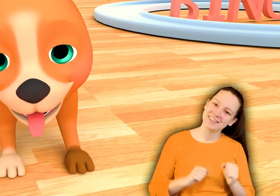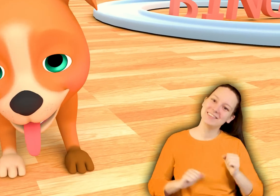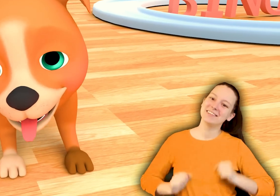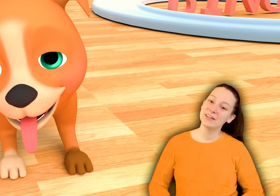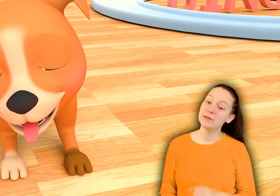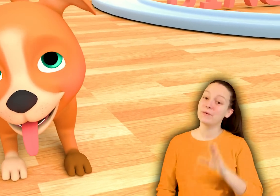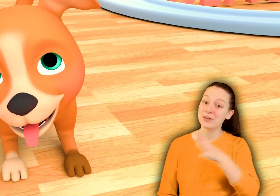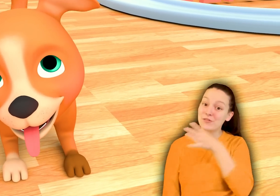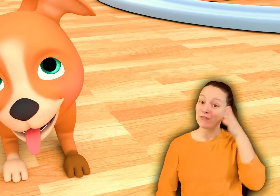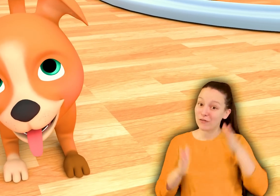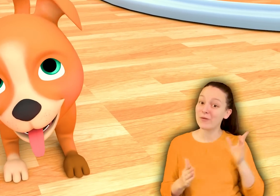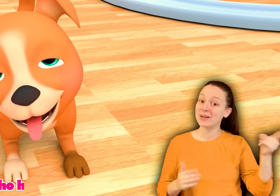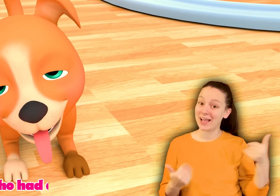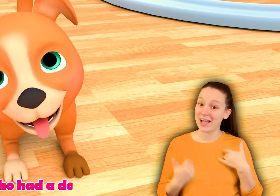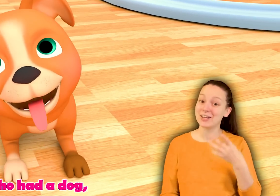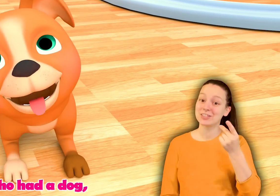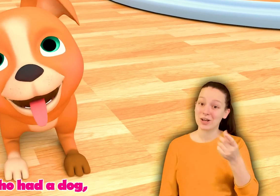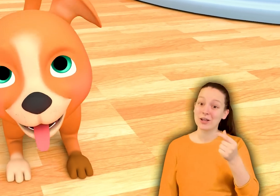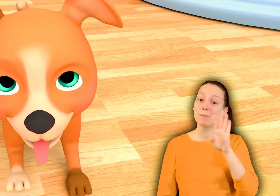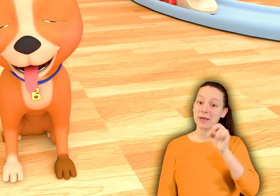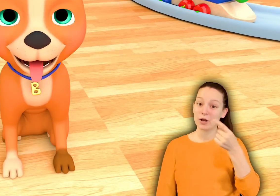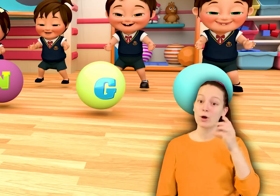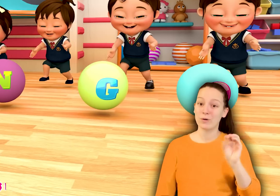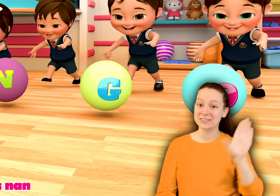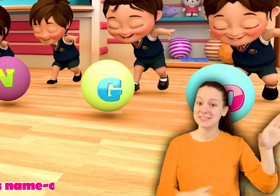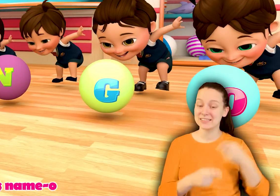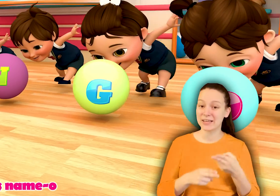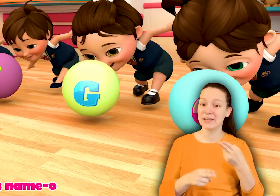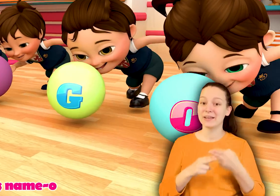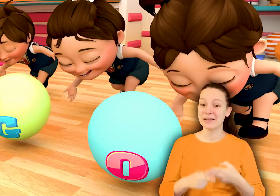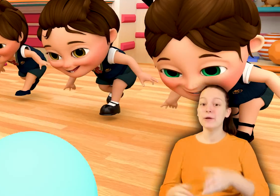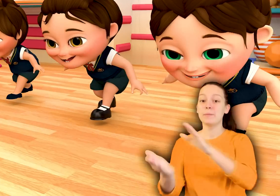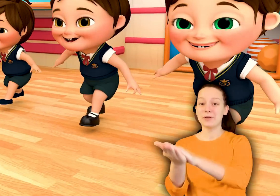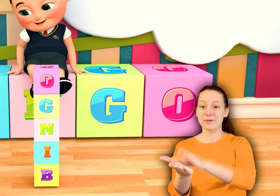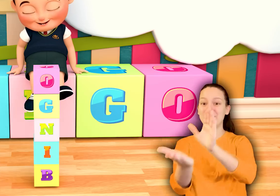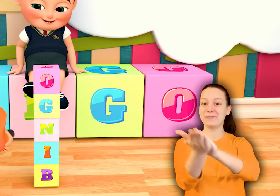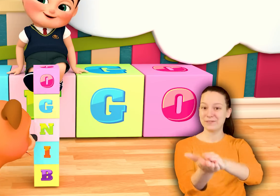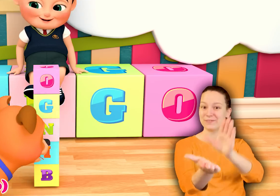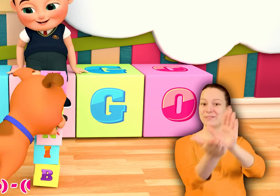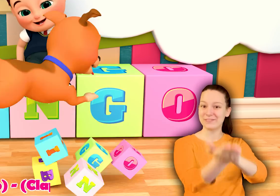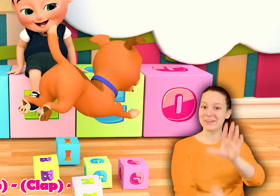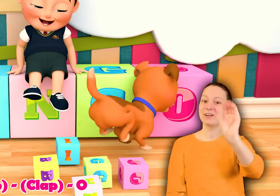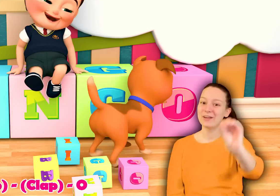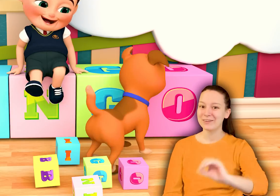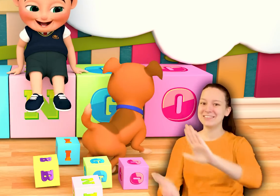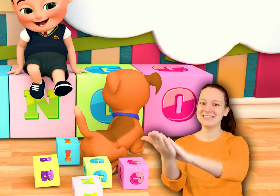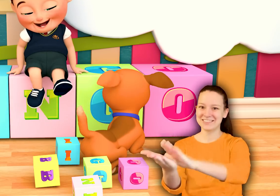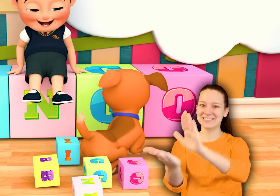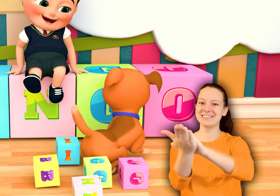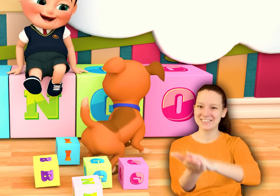name there was a farmer had a dog and Bingo was his name